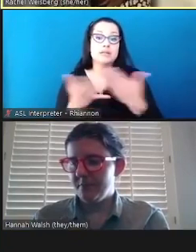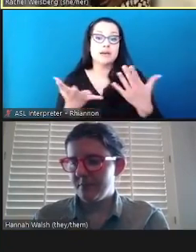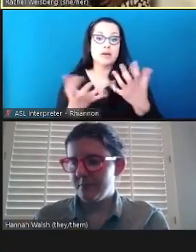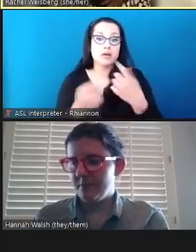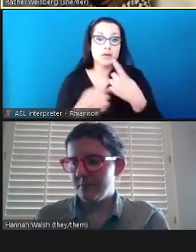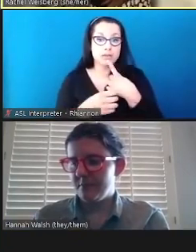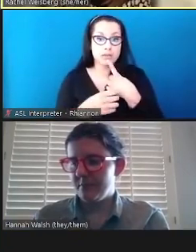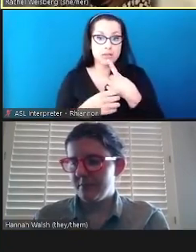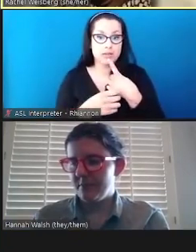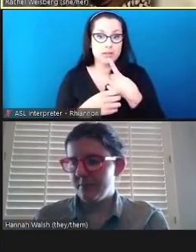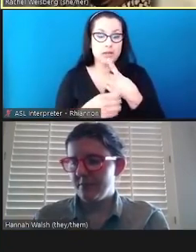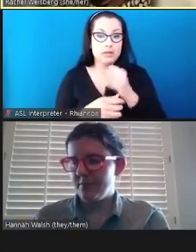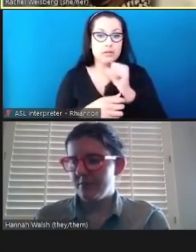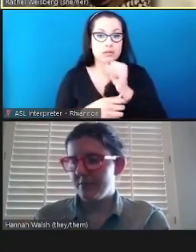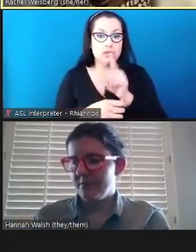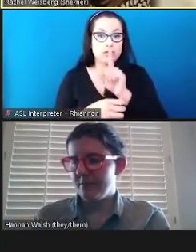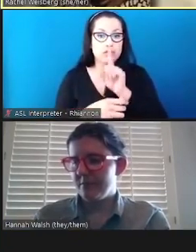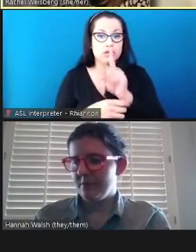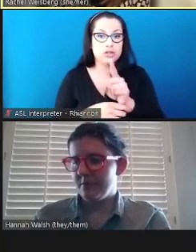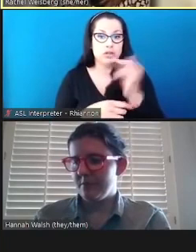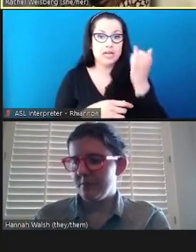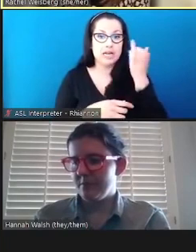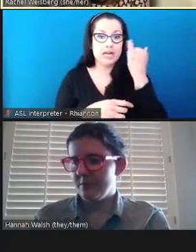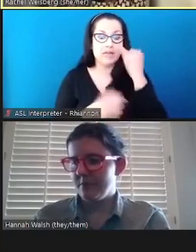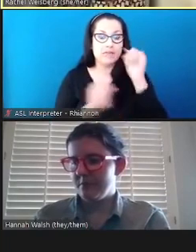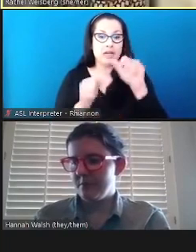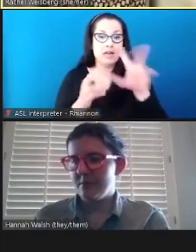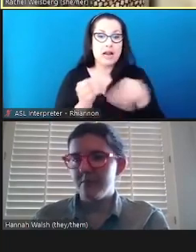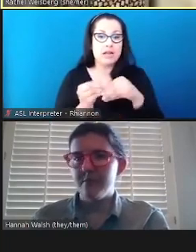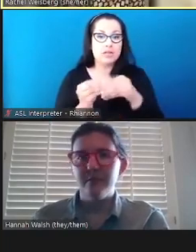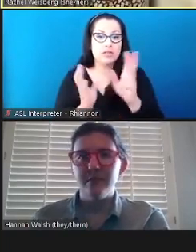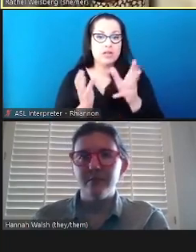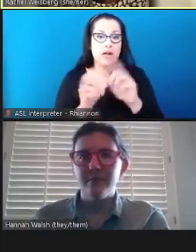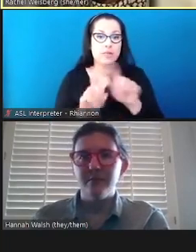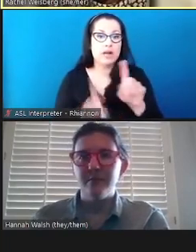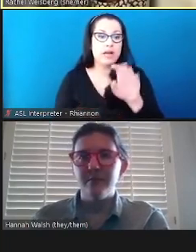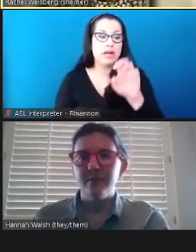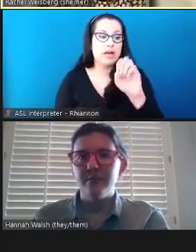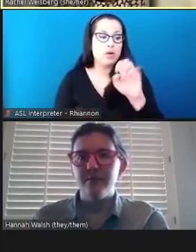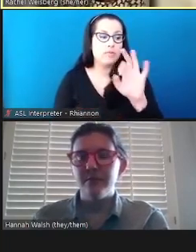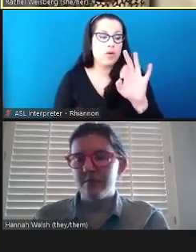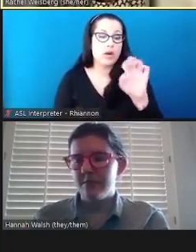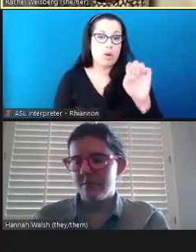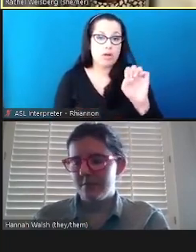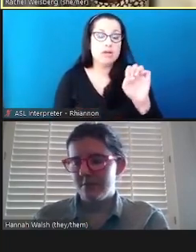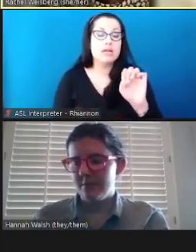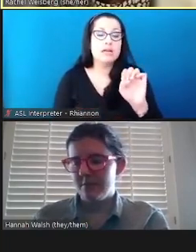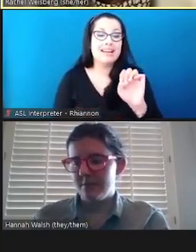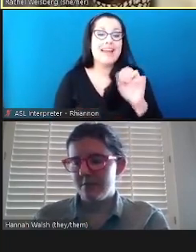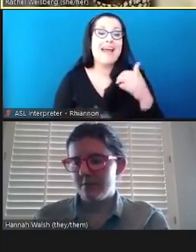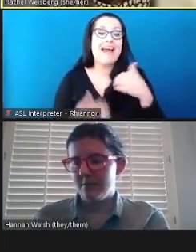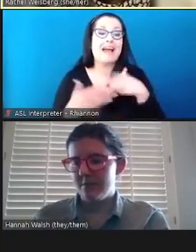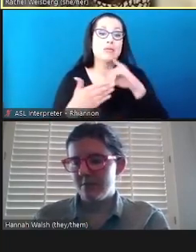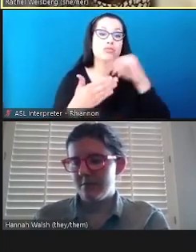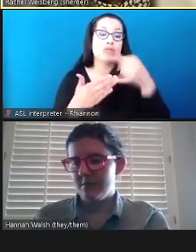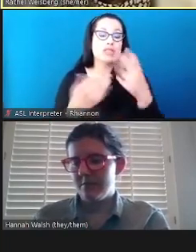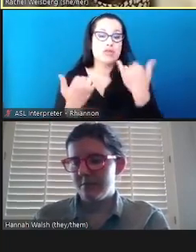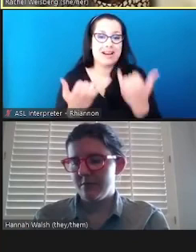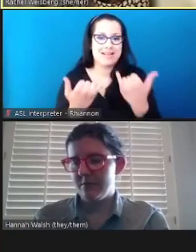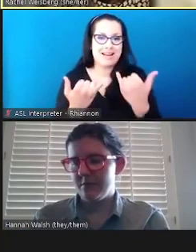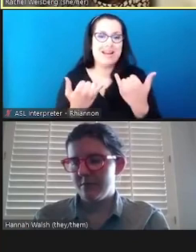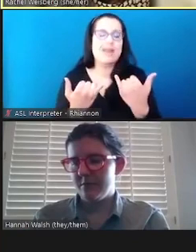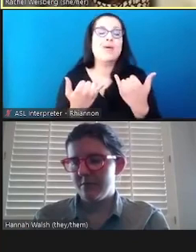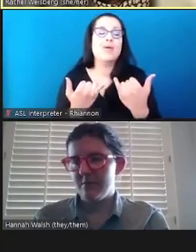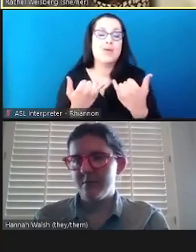I'm not sure if we have this to be able to put in the chat, but Equip for Equality does have a project right now to help folks